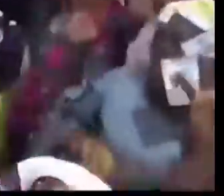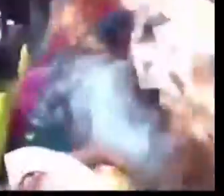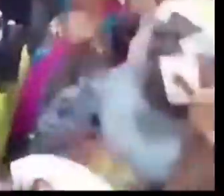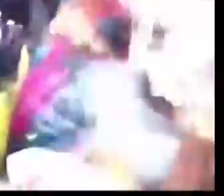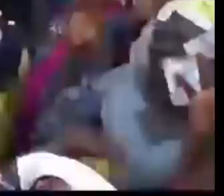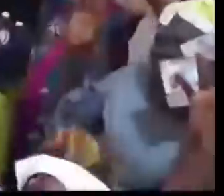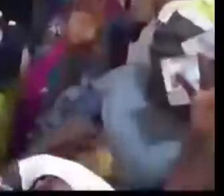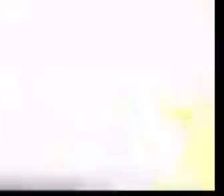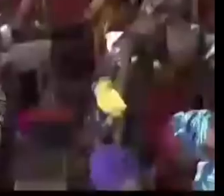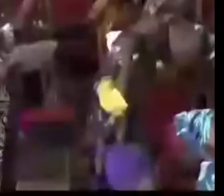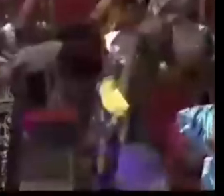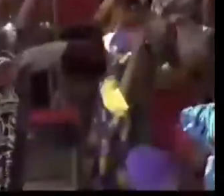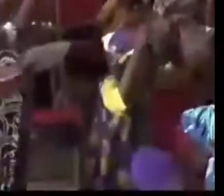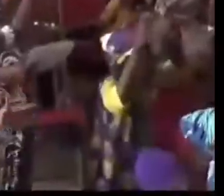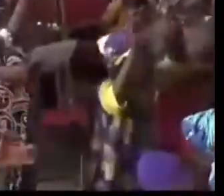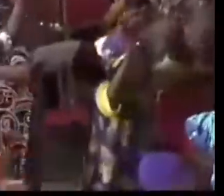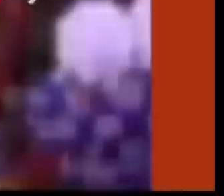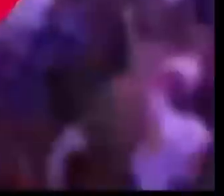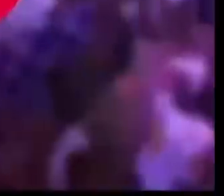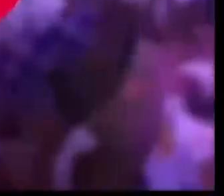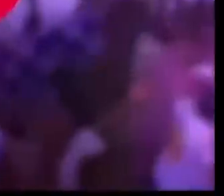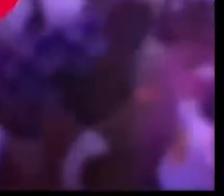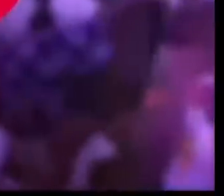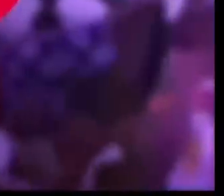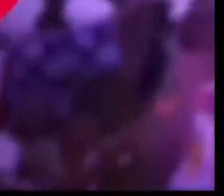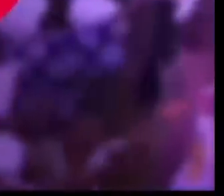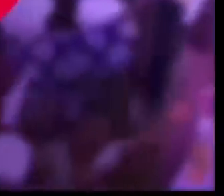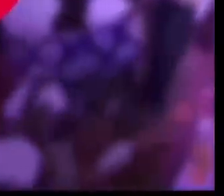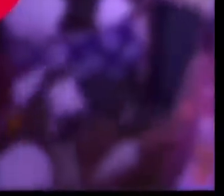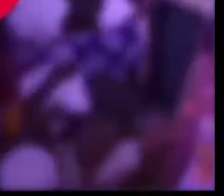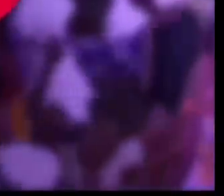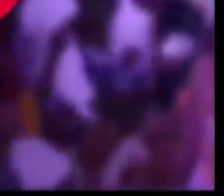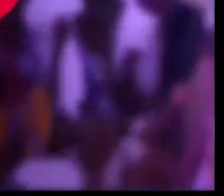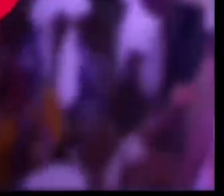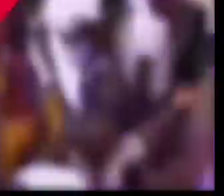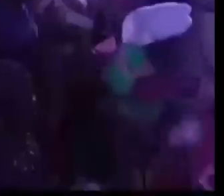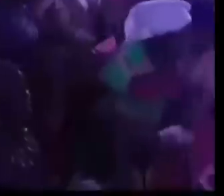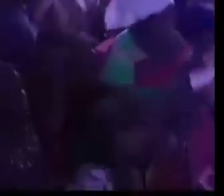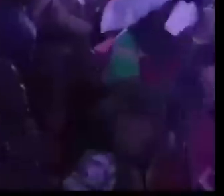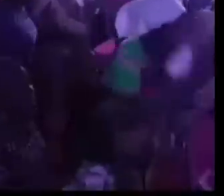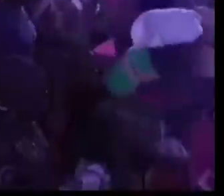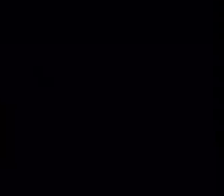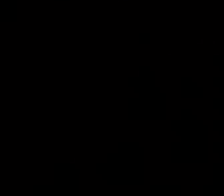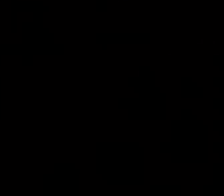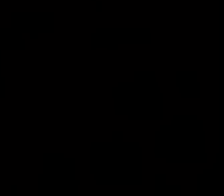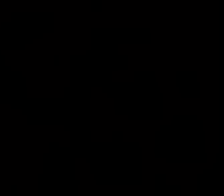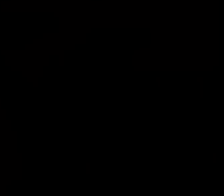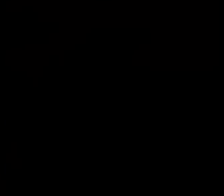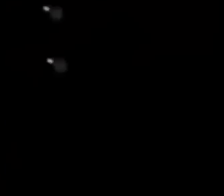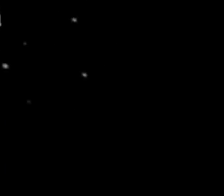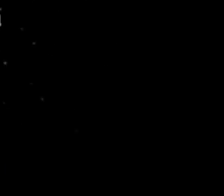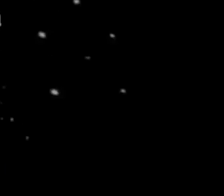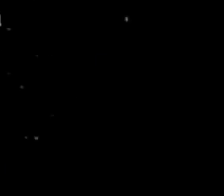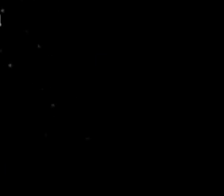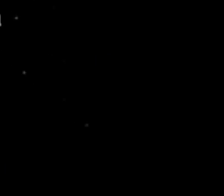a unipojipo. Tidy, I'm a jati and wasi machele. In yellow your Friday, 18th August 2023. Latago Mesa, let me show you about